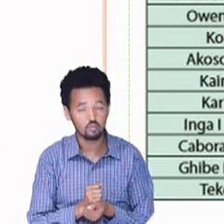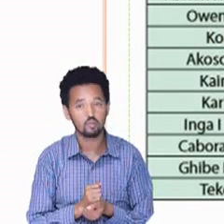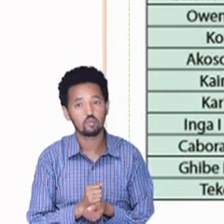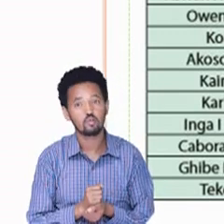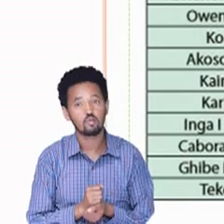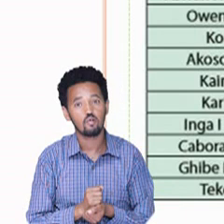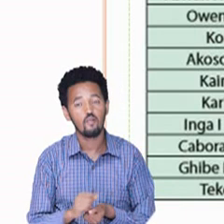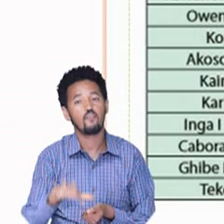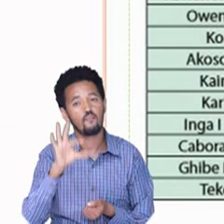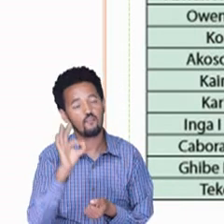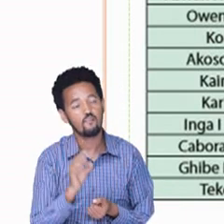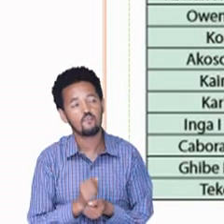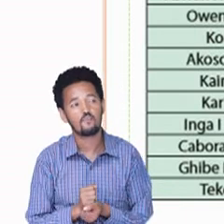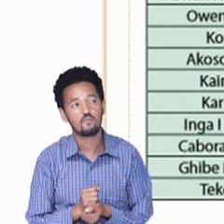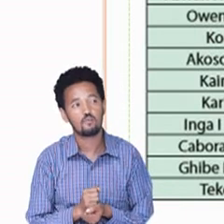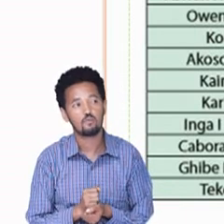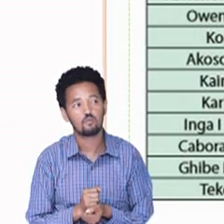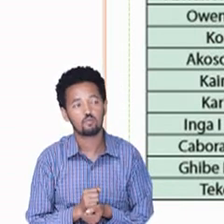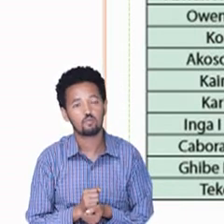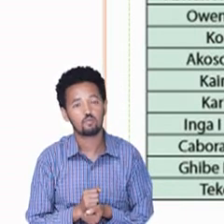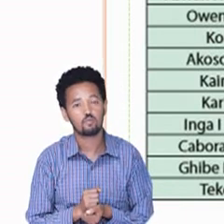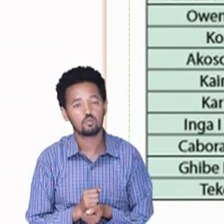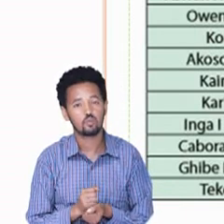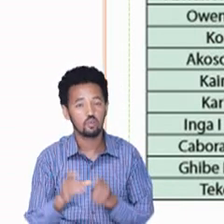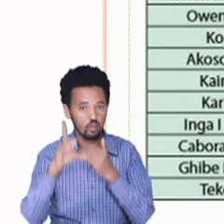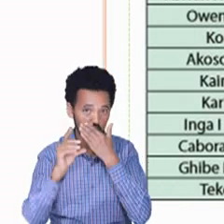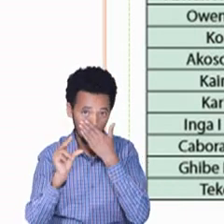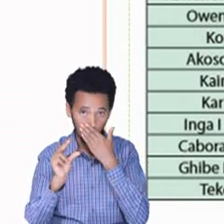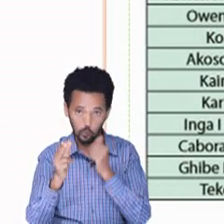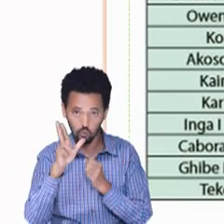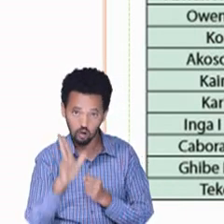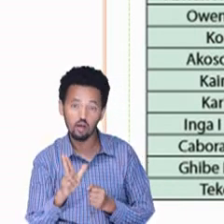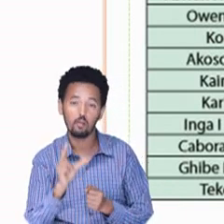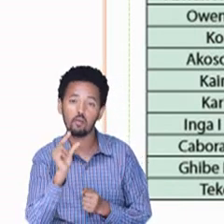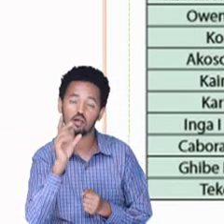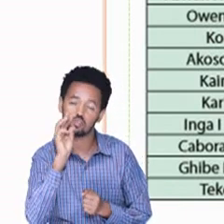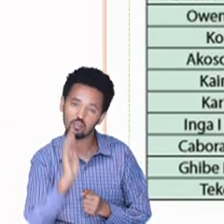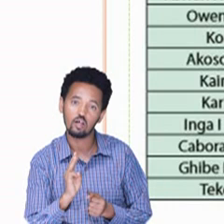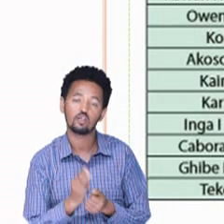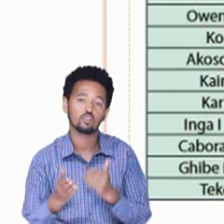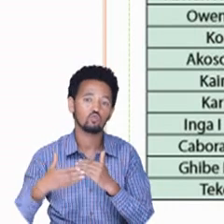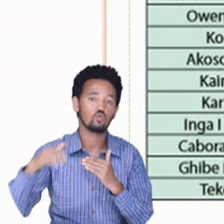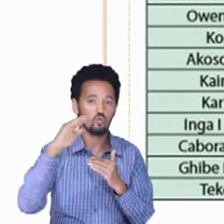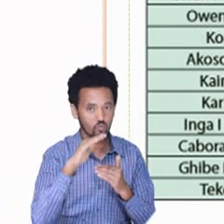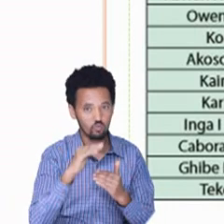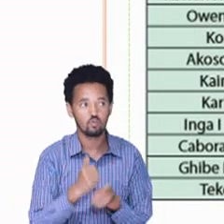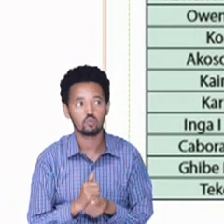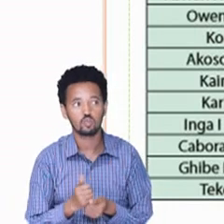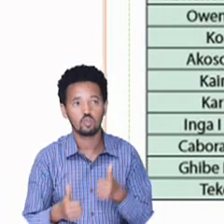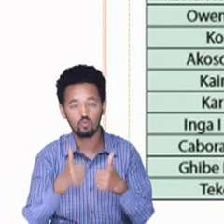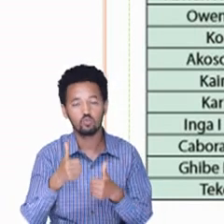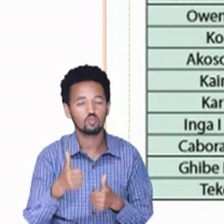1 and 2 constructed over Gilgal Gibe, which is found in Ethiopia.